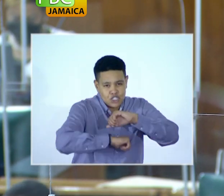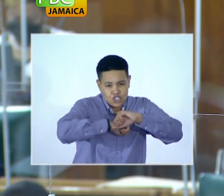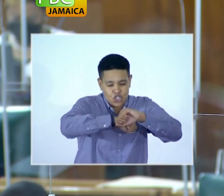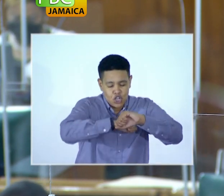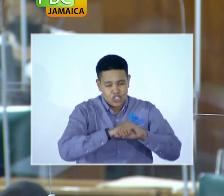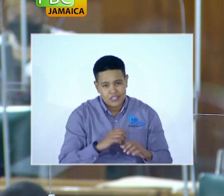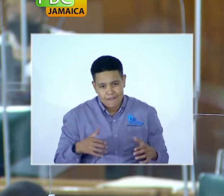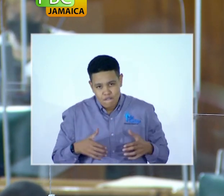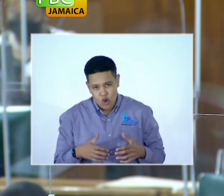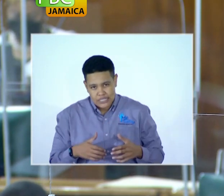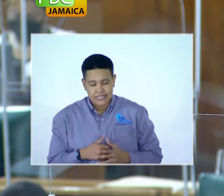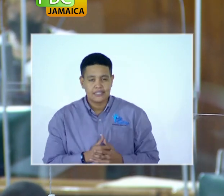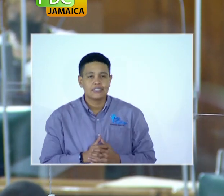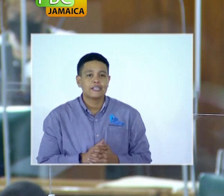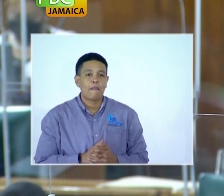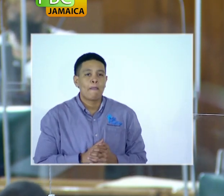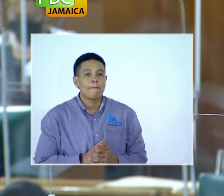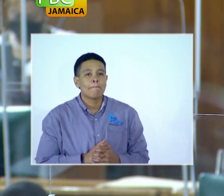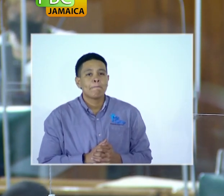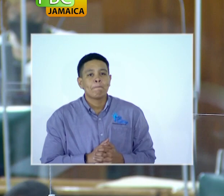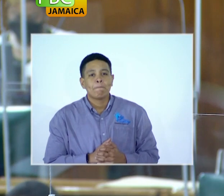goals.